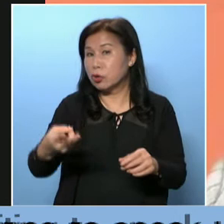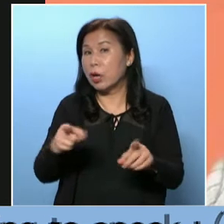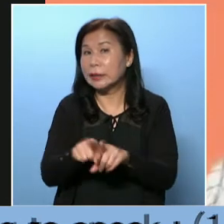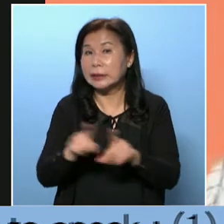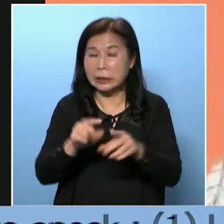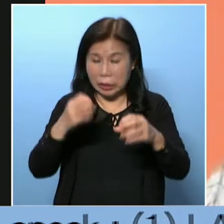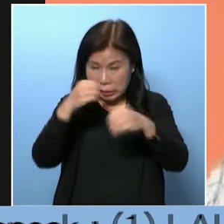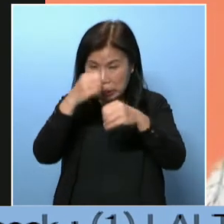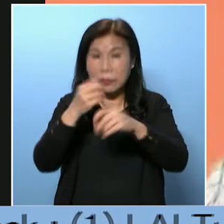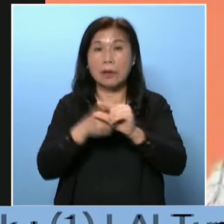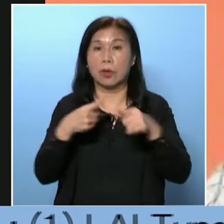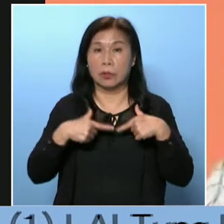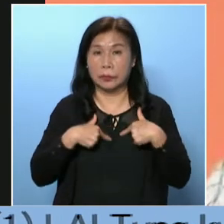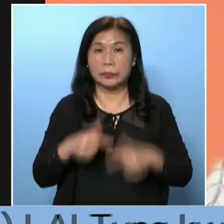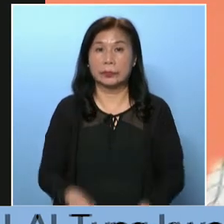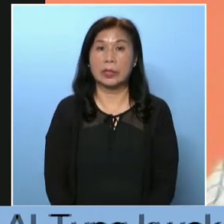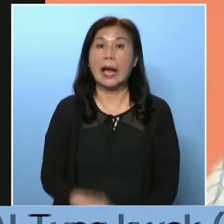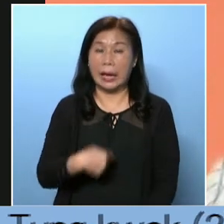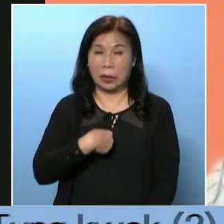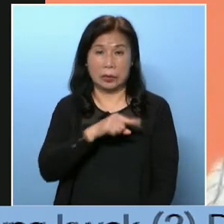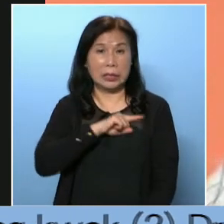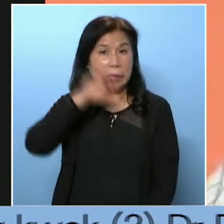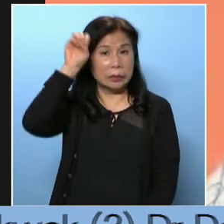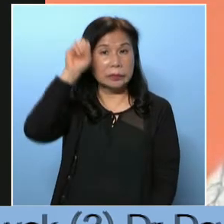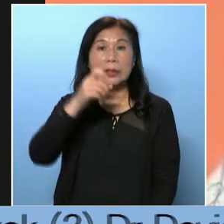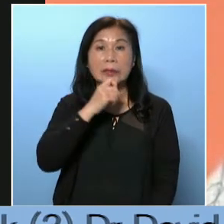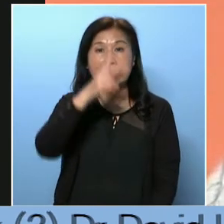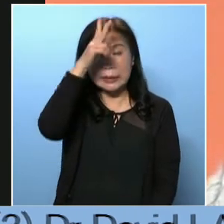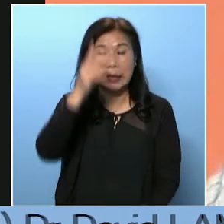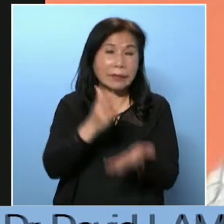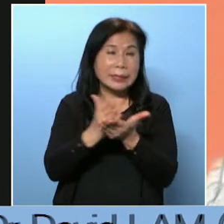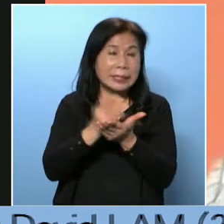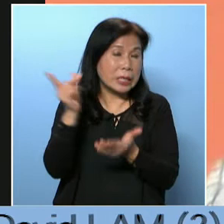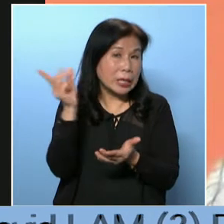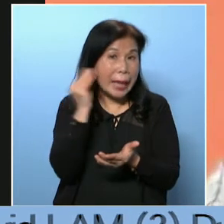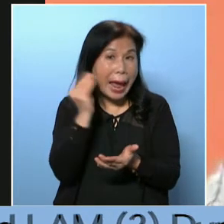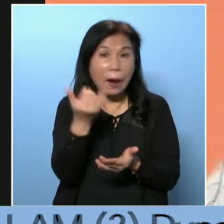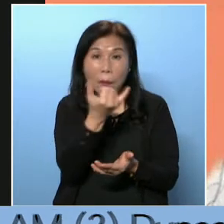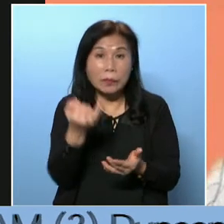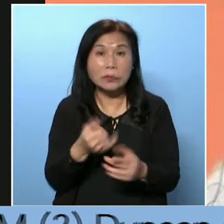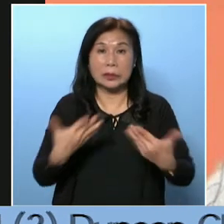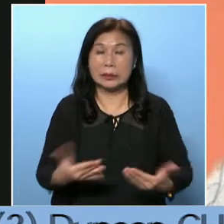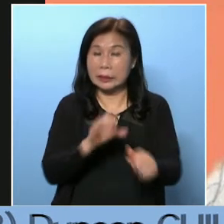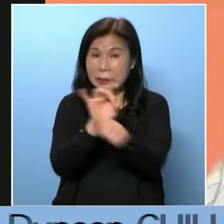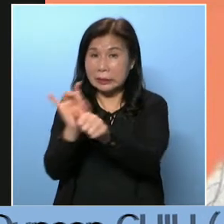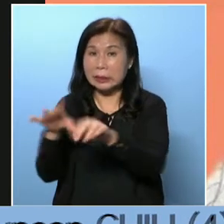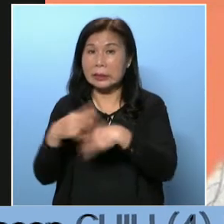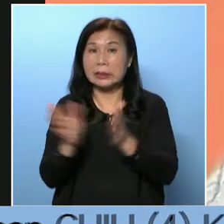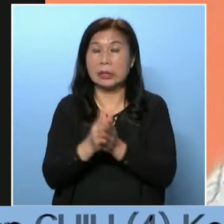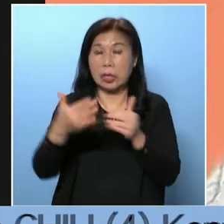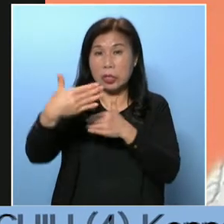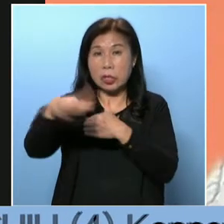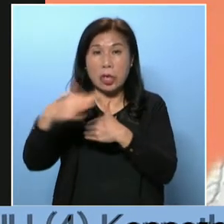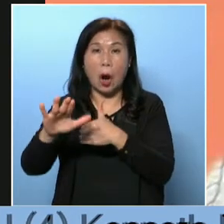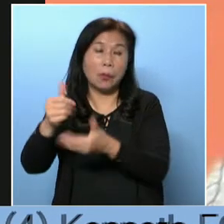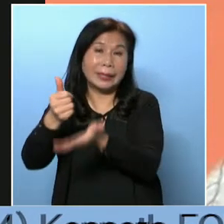are converted into testing centers. Therefore, I have the following to suggest to government, which to make